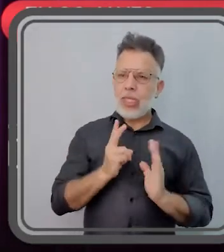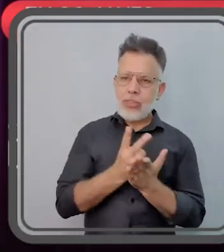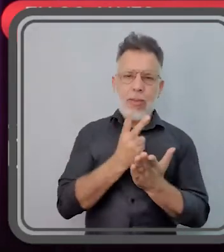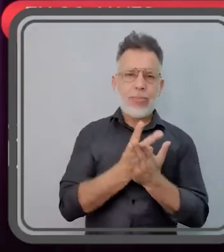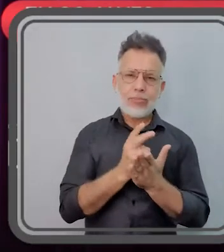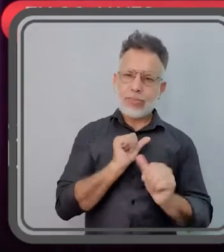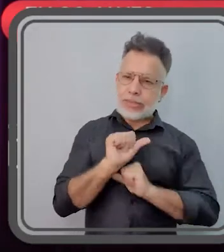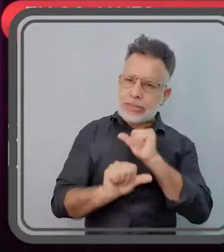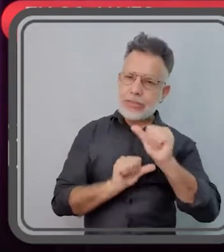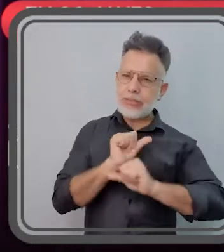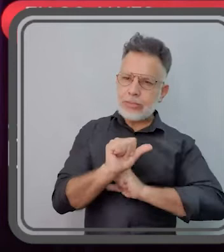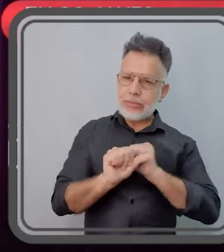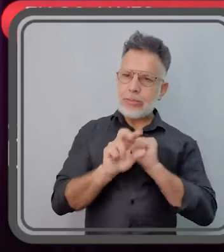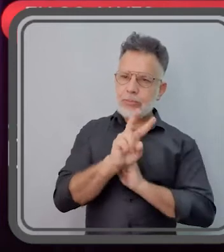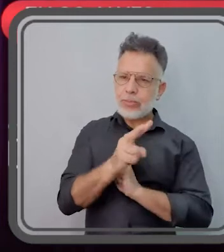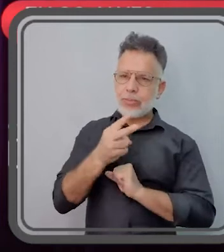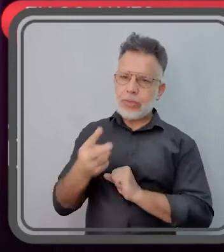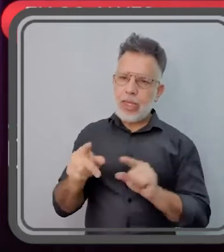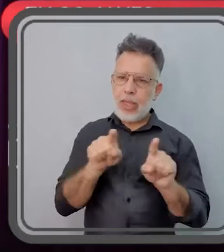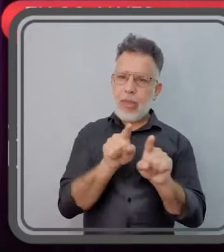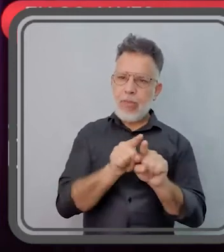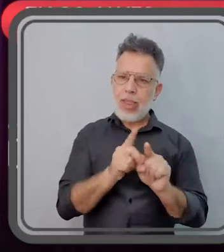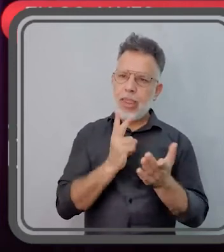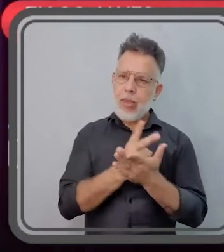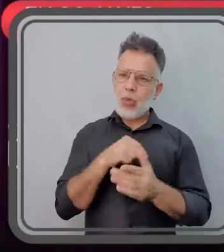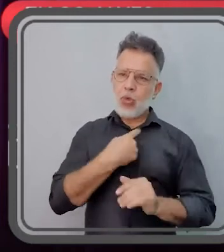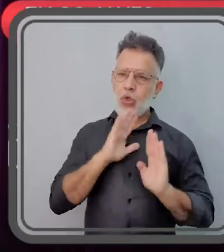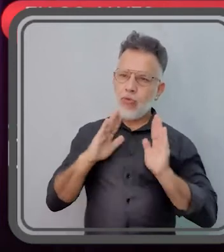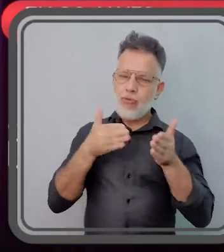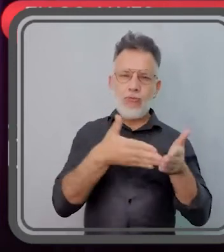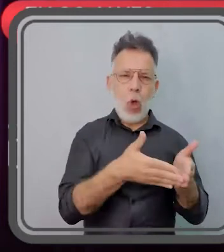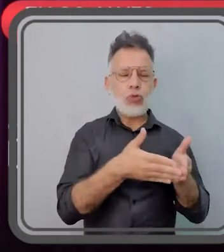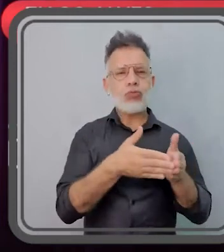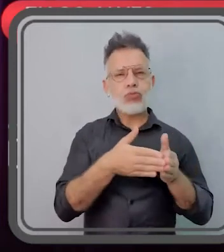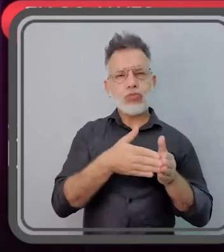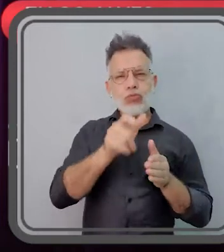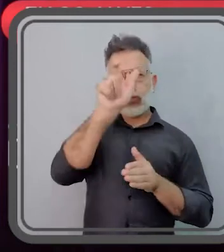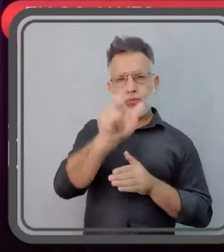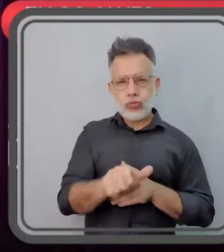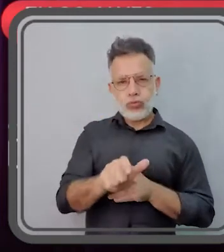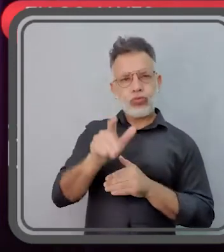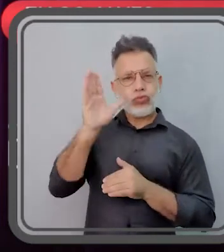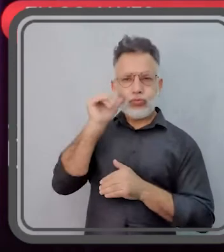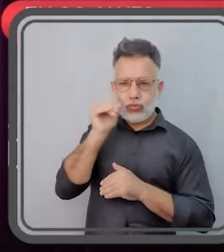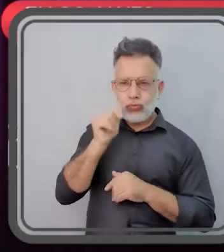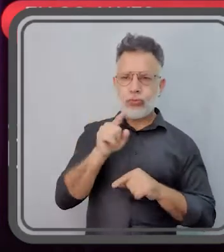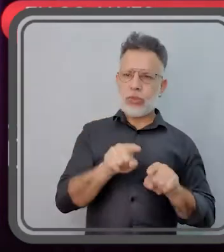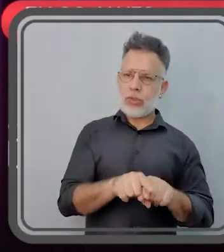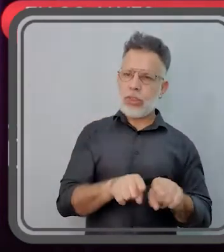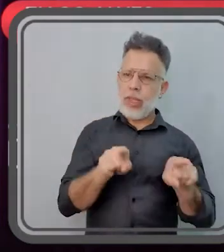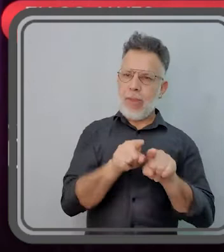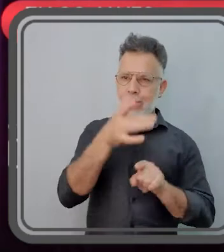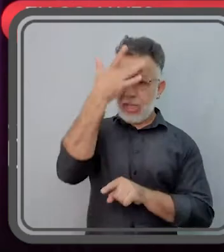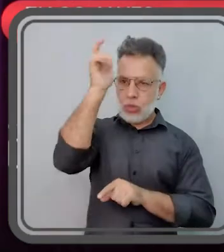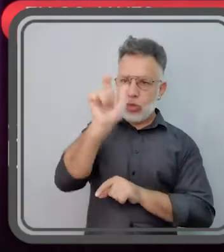keeps changing, and that's how we also keep changing our focus. And our employees are people who keep changing, who